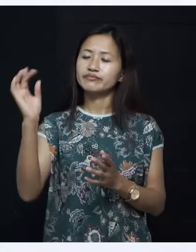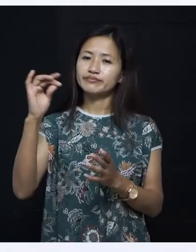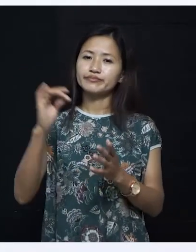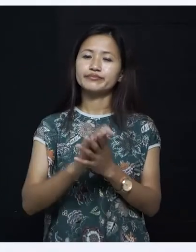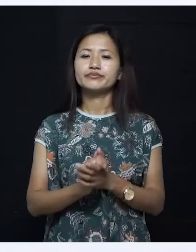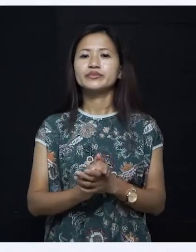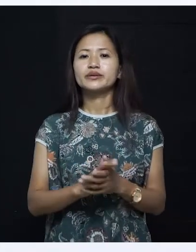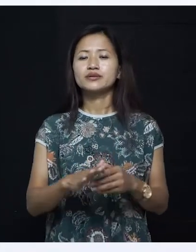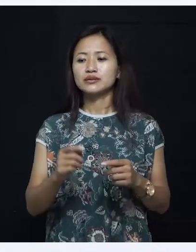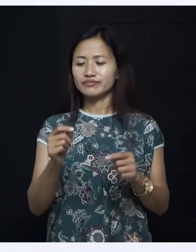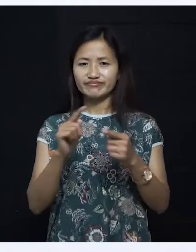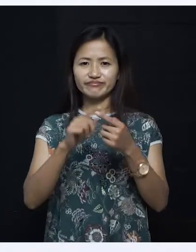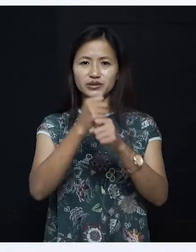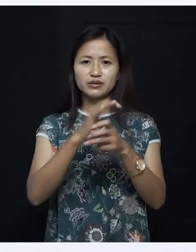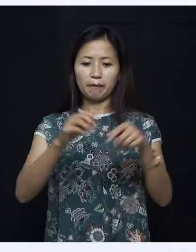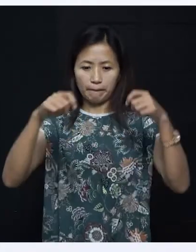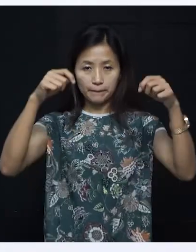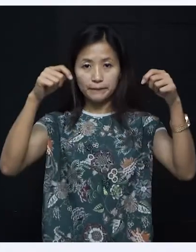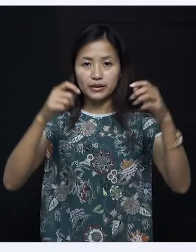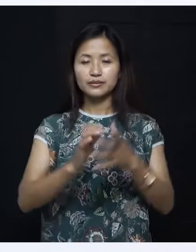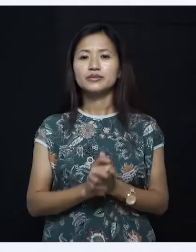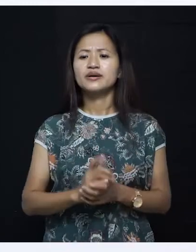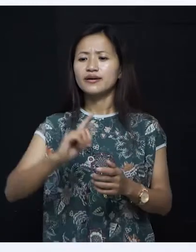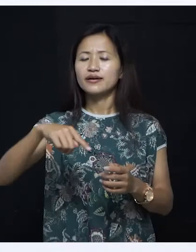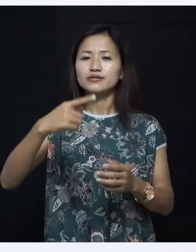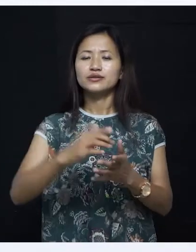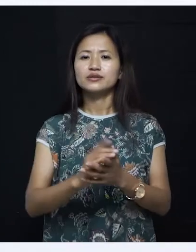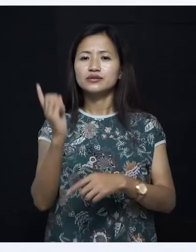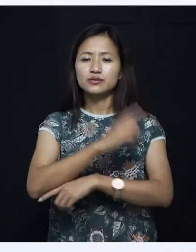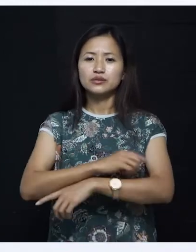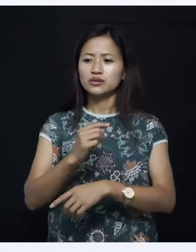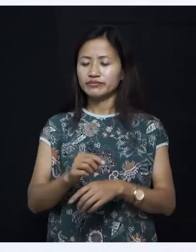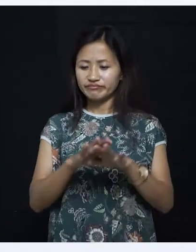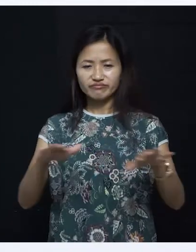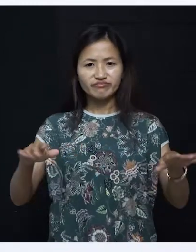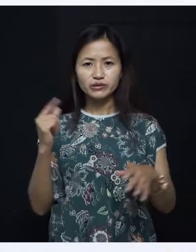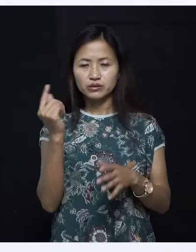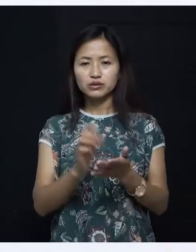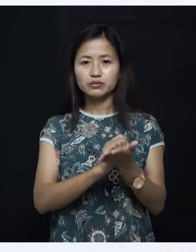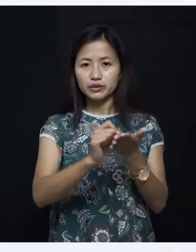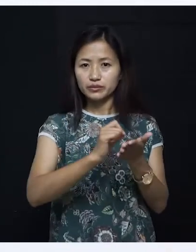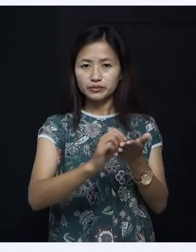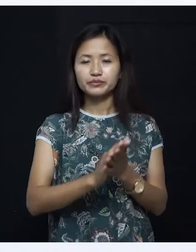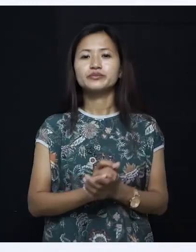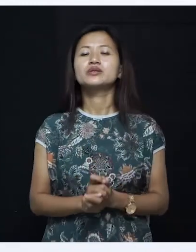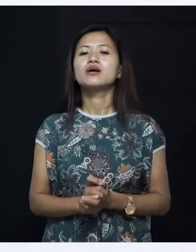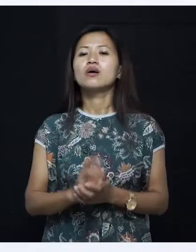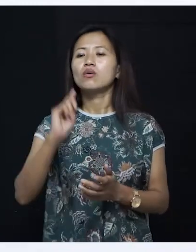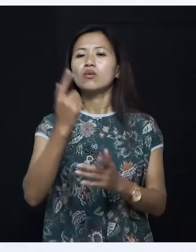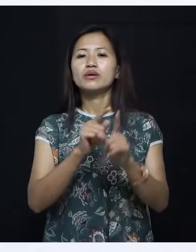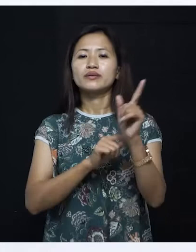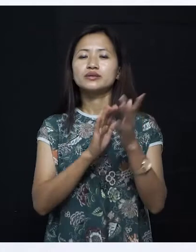example, paper, isn't it? With papers, every day we use papers. Students, being a student, you write on papers. Now, after 1 year